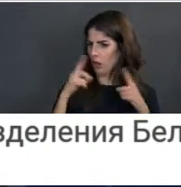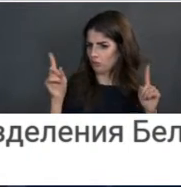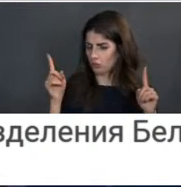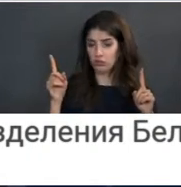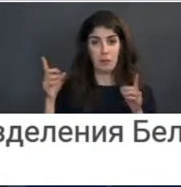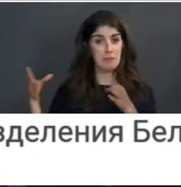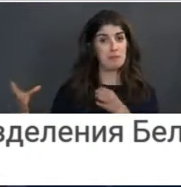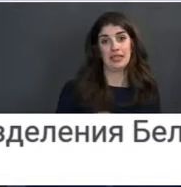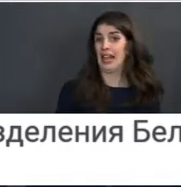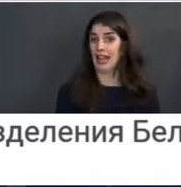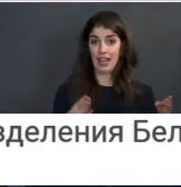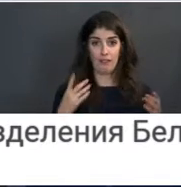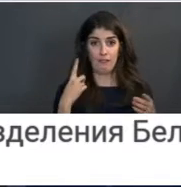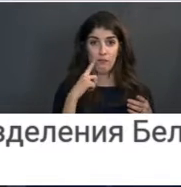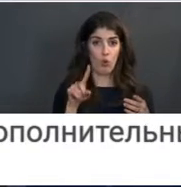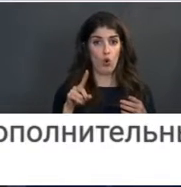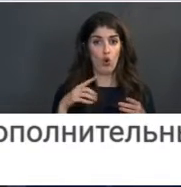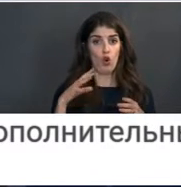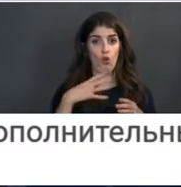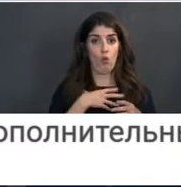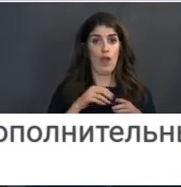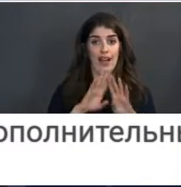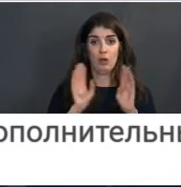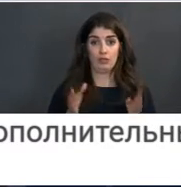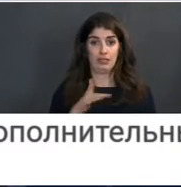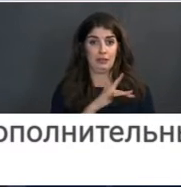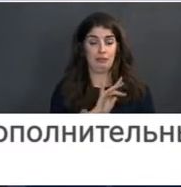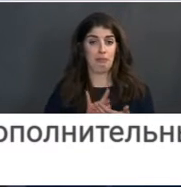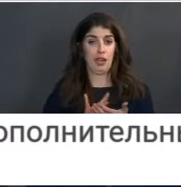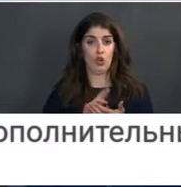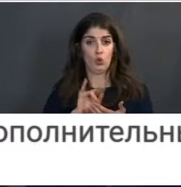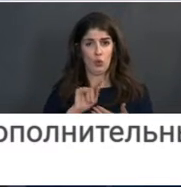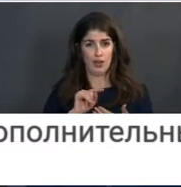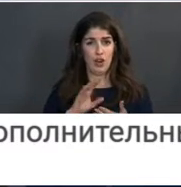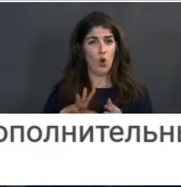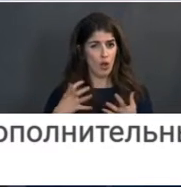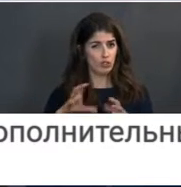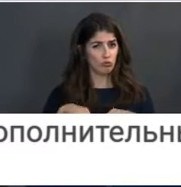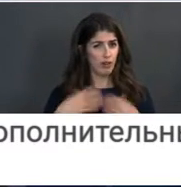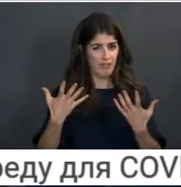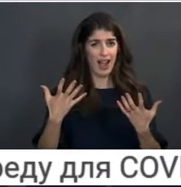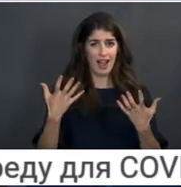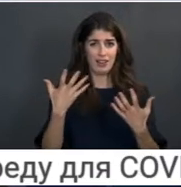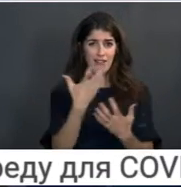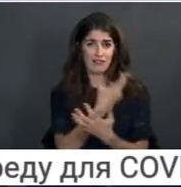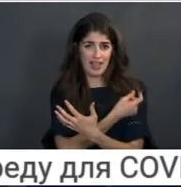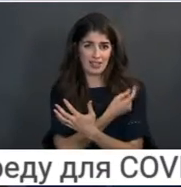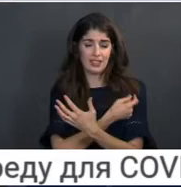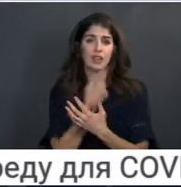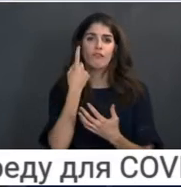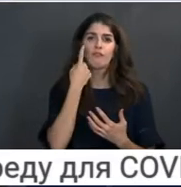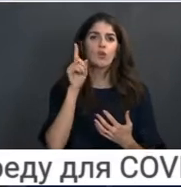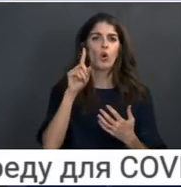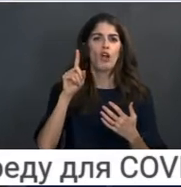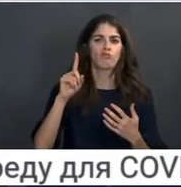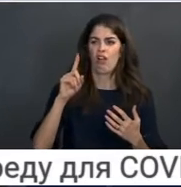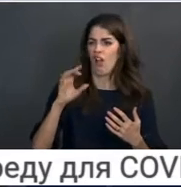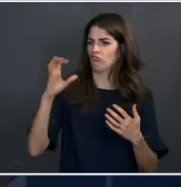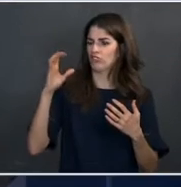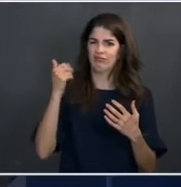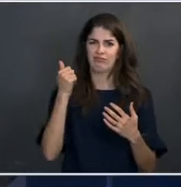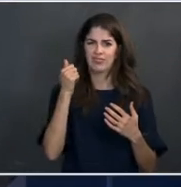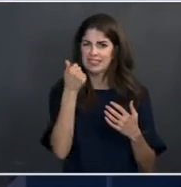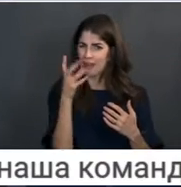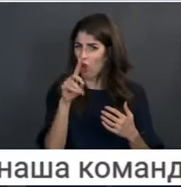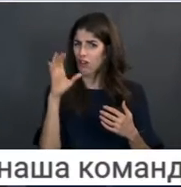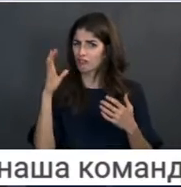and the plan of the White House Medical Unit was to vaccinate hundreds of additional staffers to create a COVID-safe environment